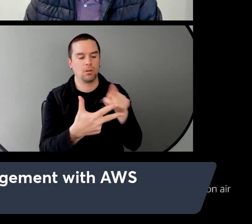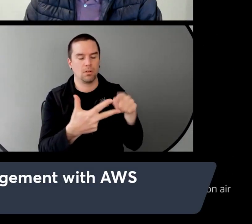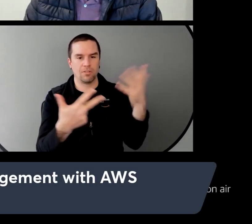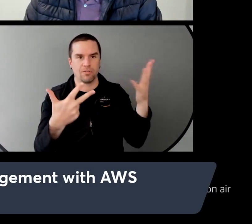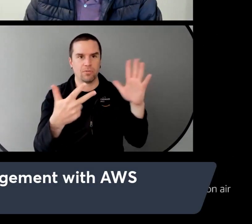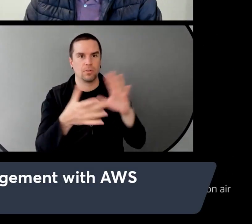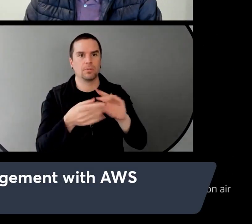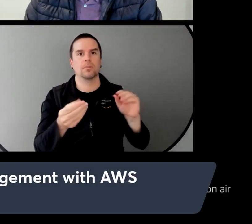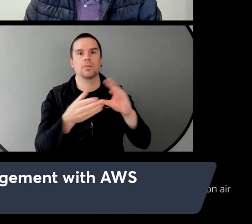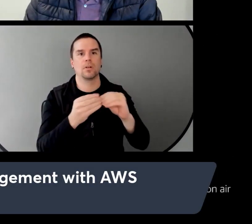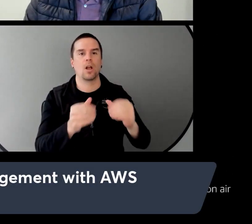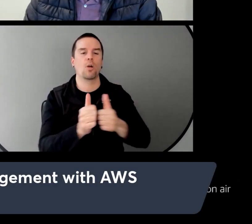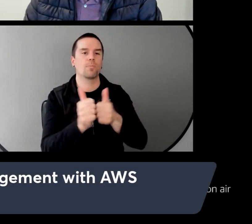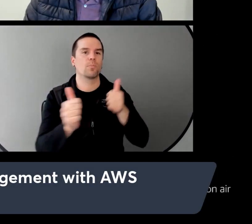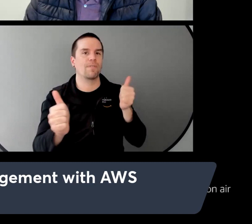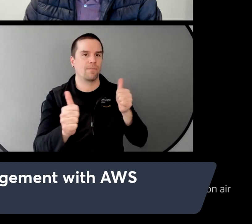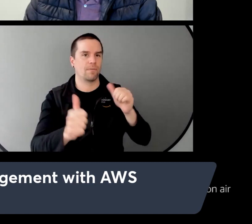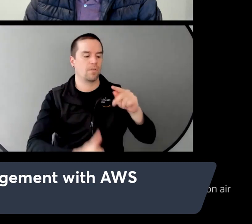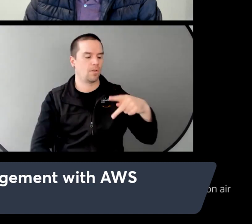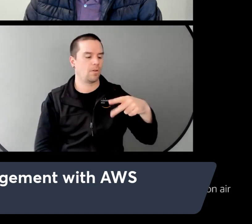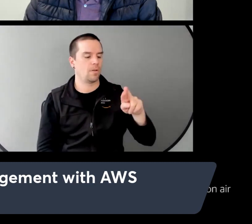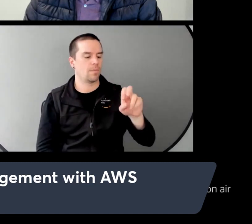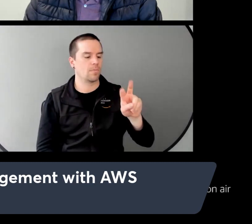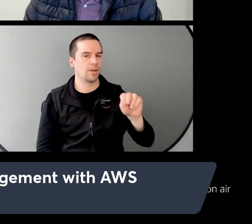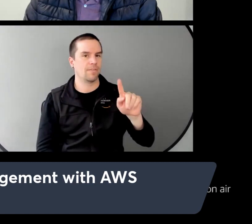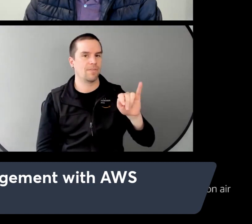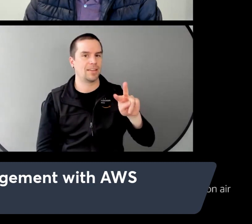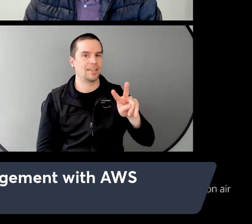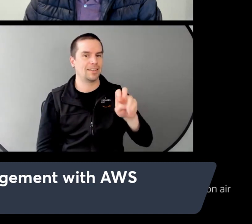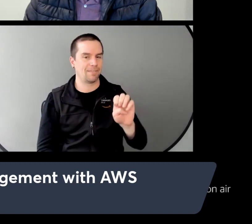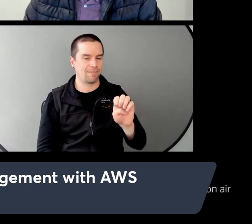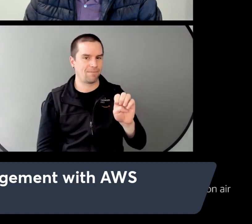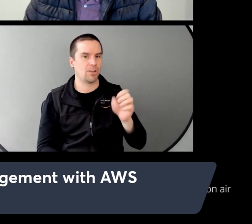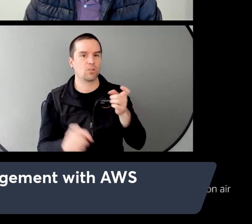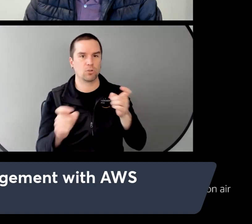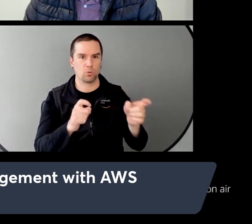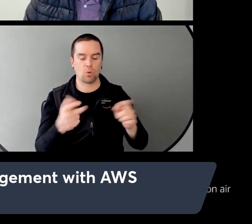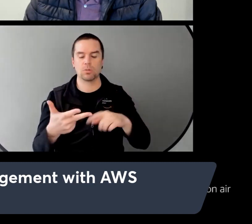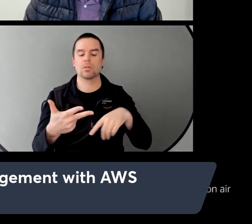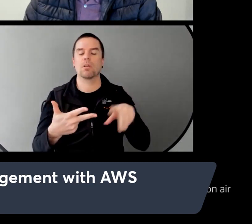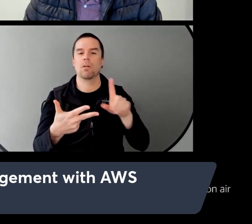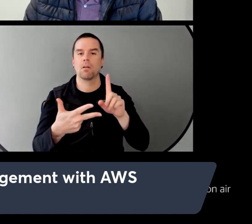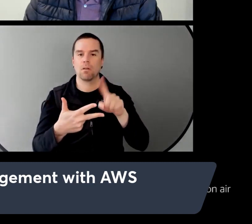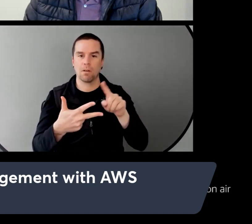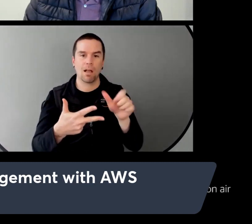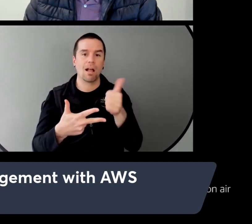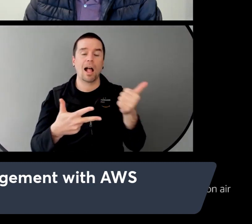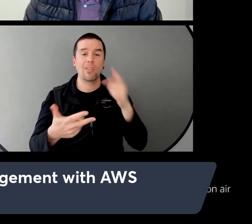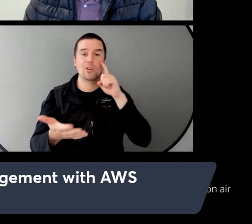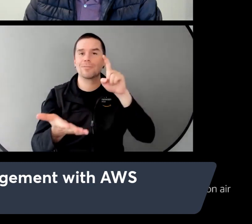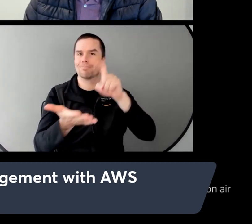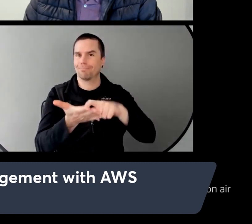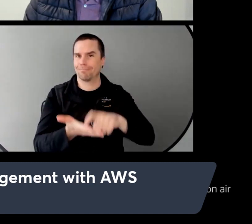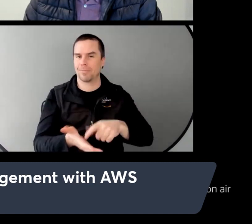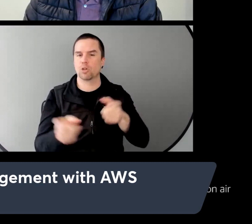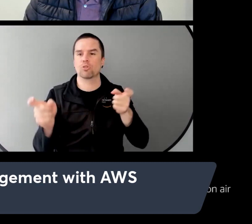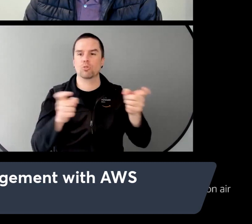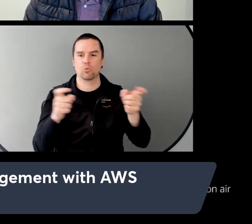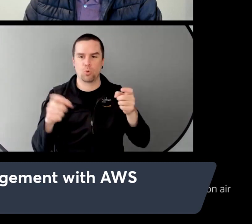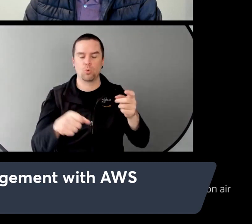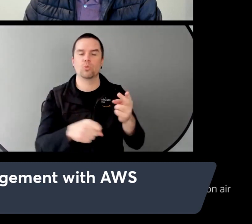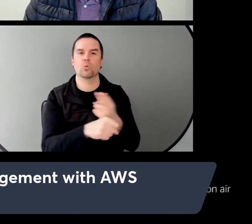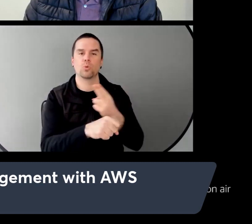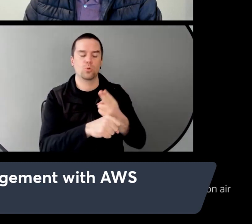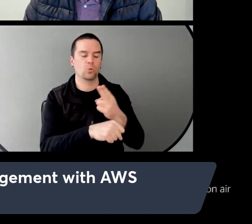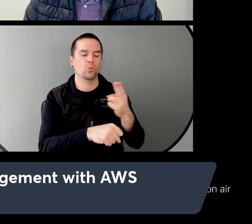are implemented using service control policies. Other is defective controls, which are implemented using config